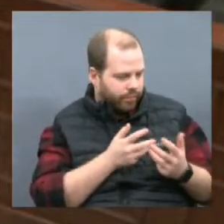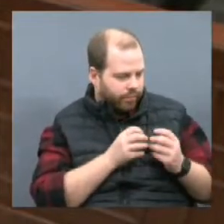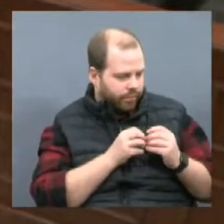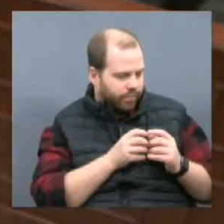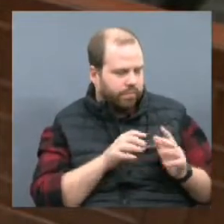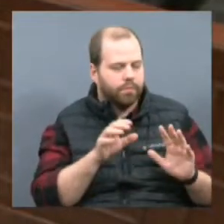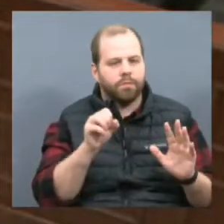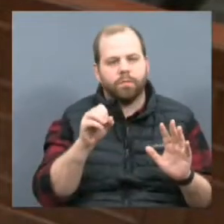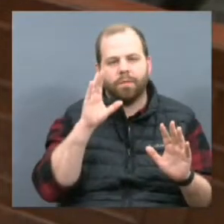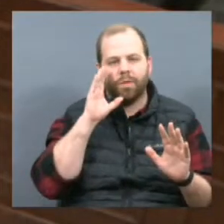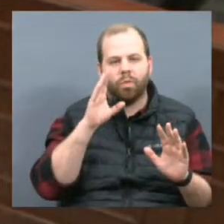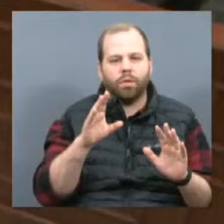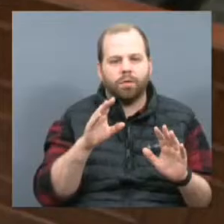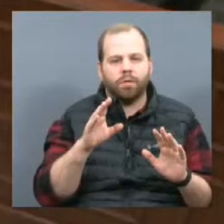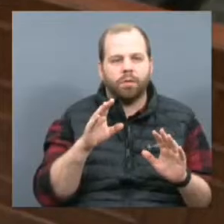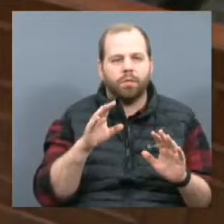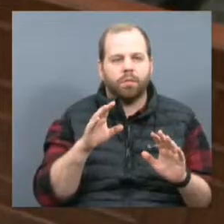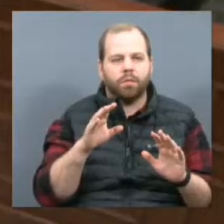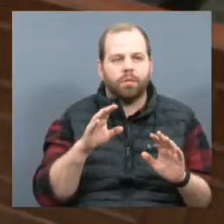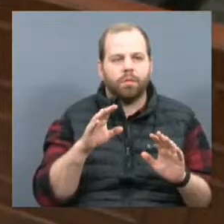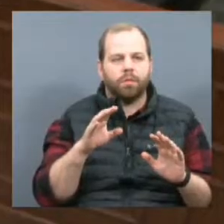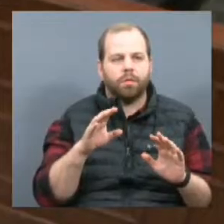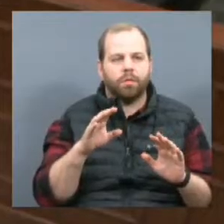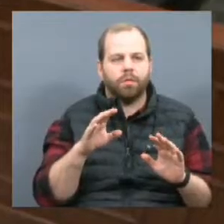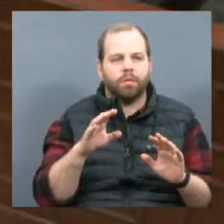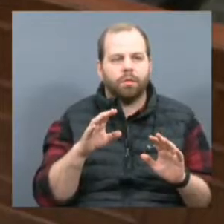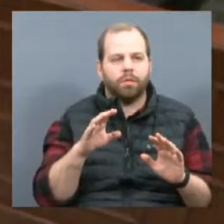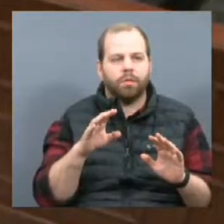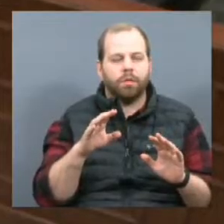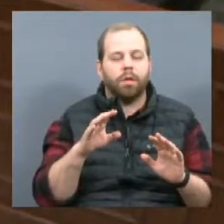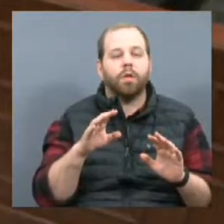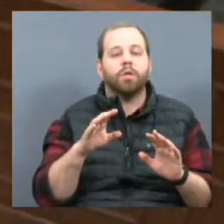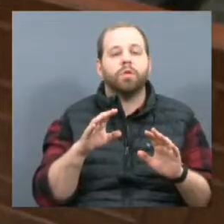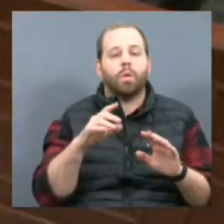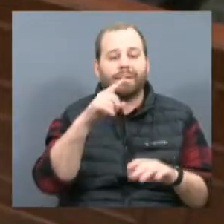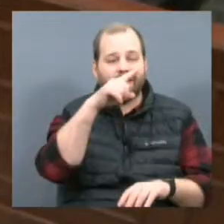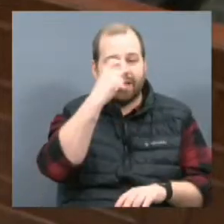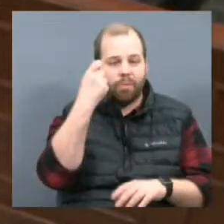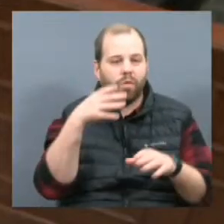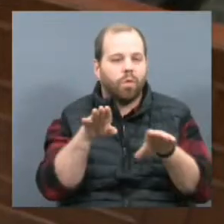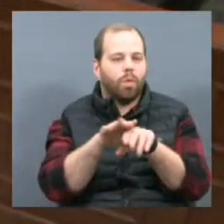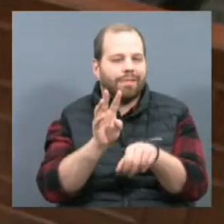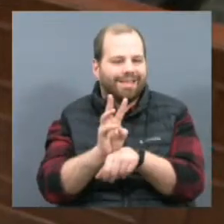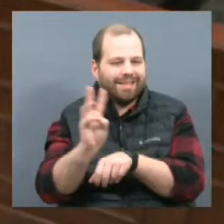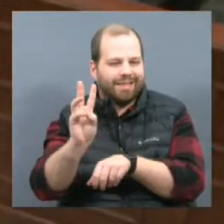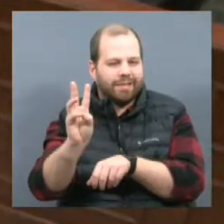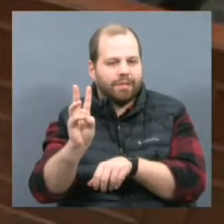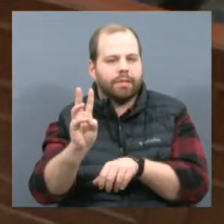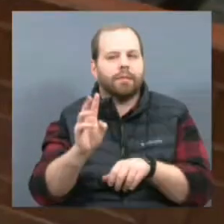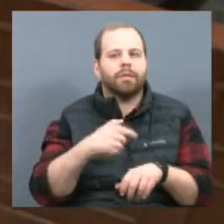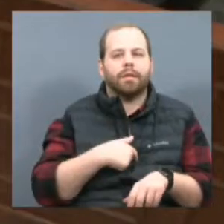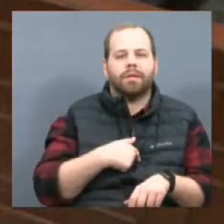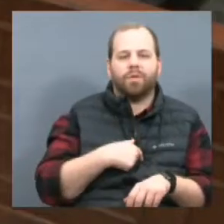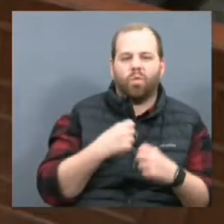Okay, so it will be 6, and then in winter season 5. Okay. Did I say that right?